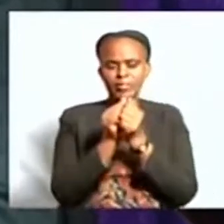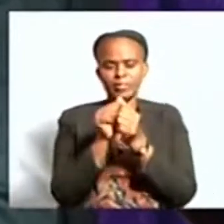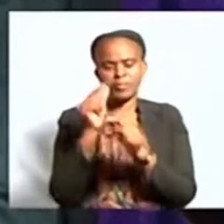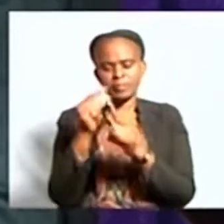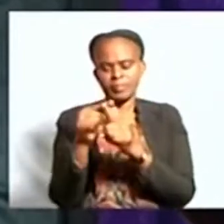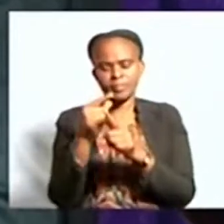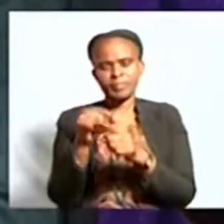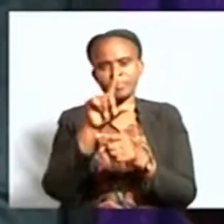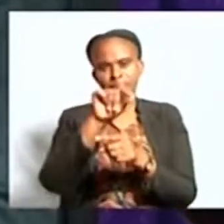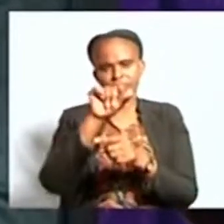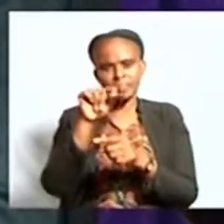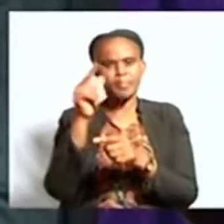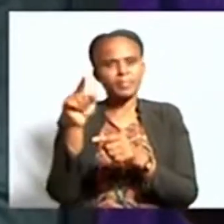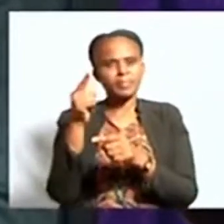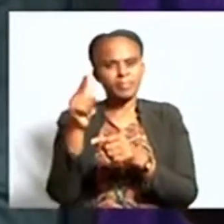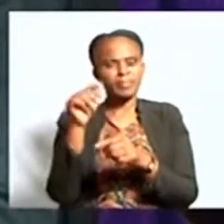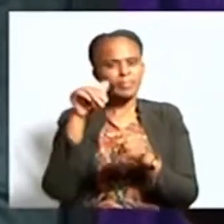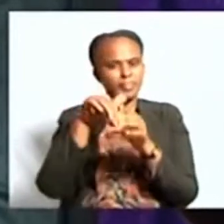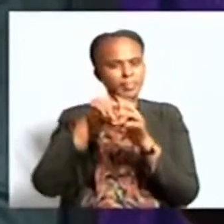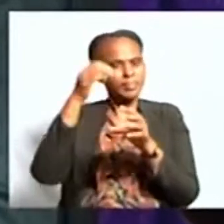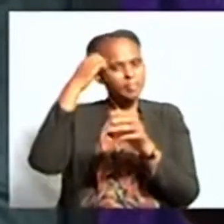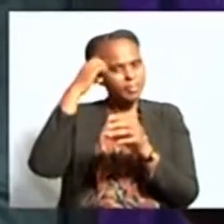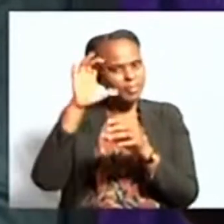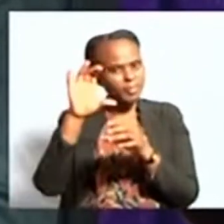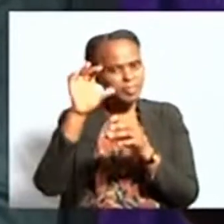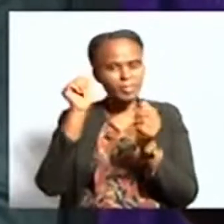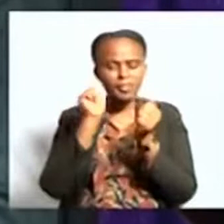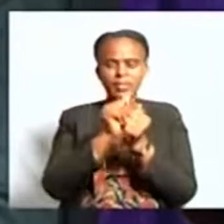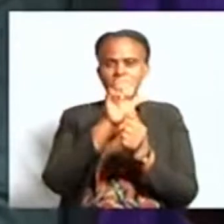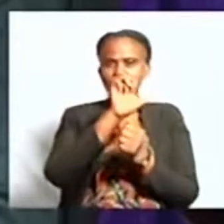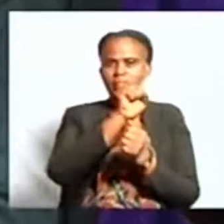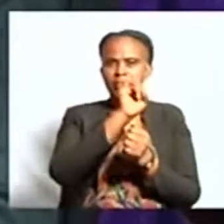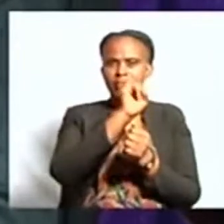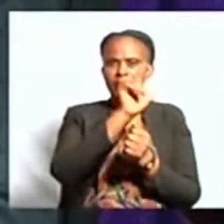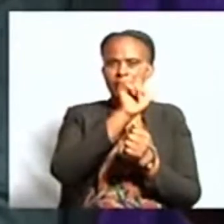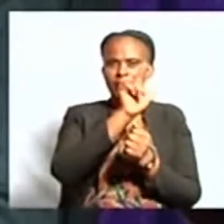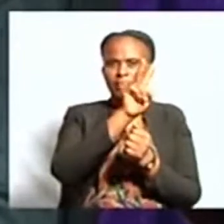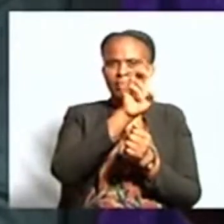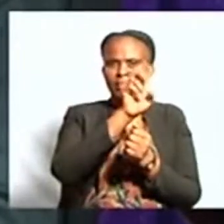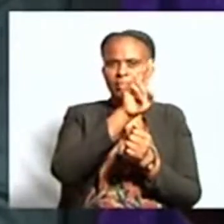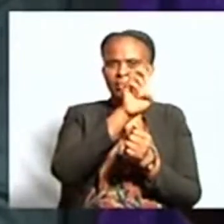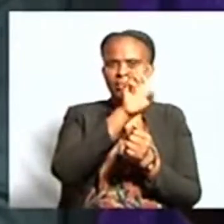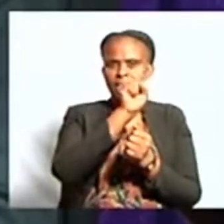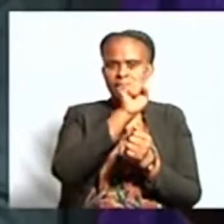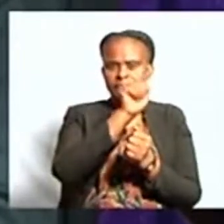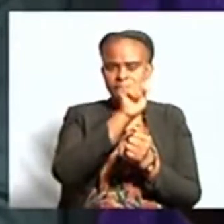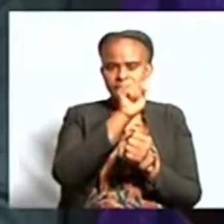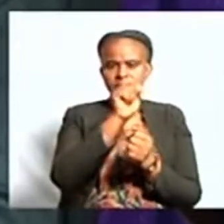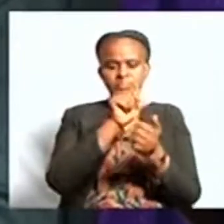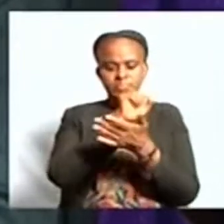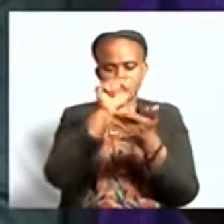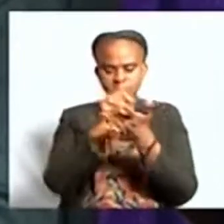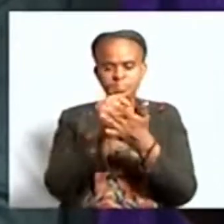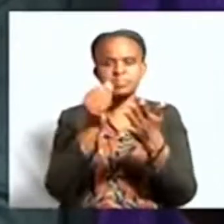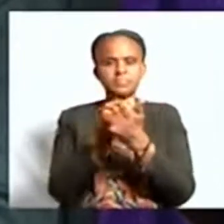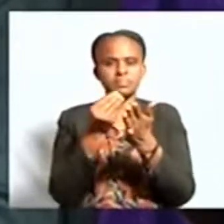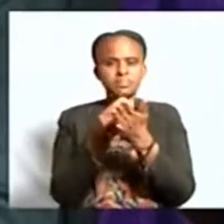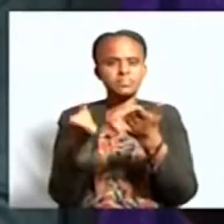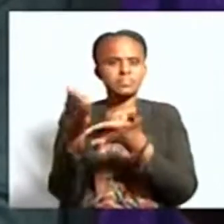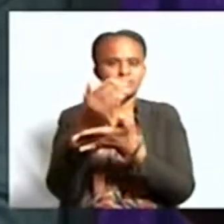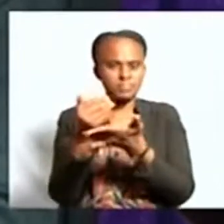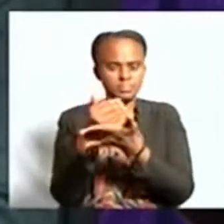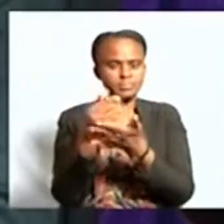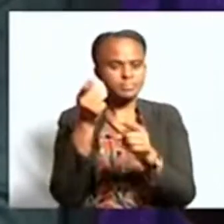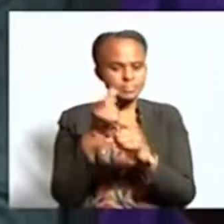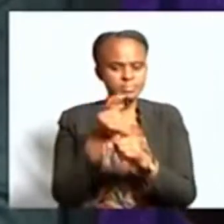December 2021 at Chingola and Silverest Station in respect of road traffic collections,